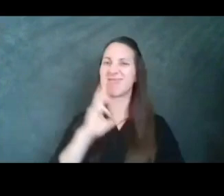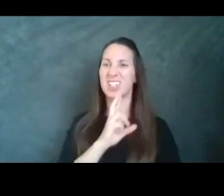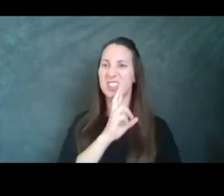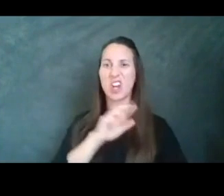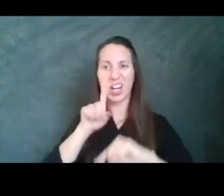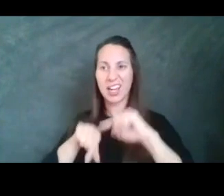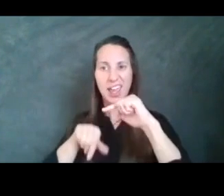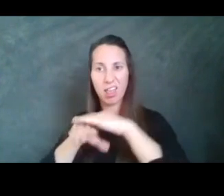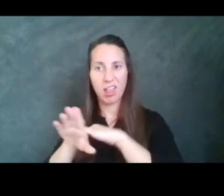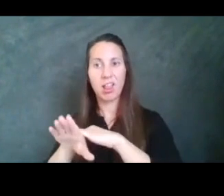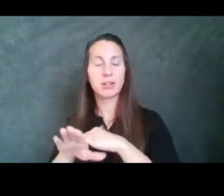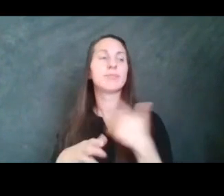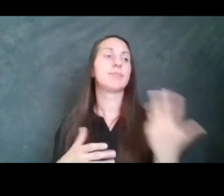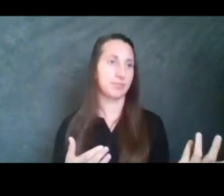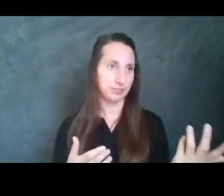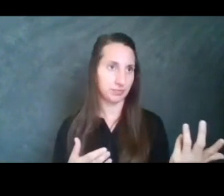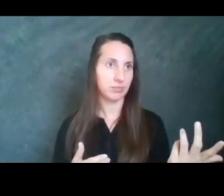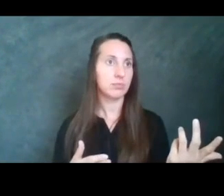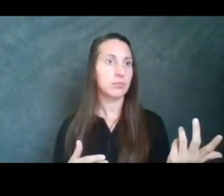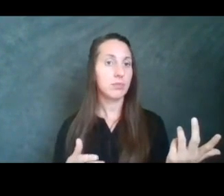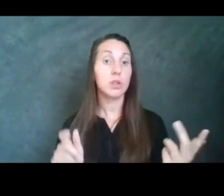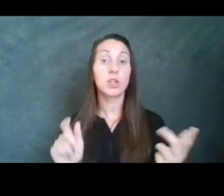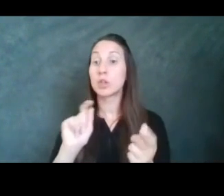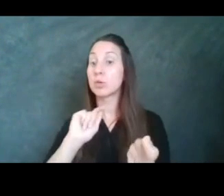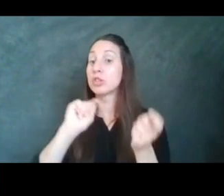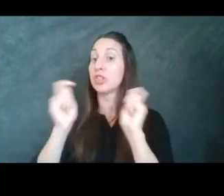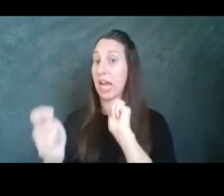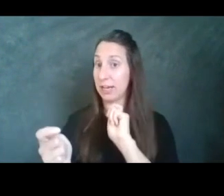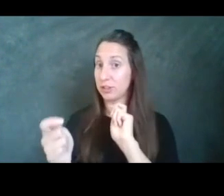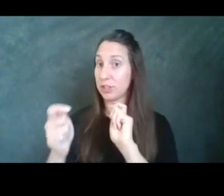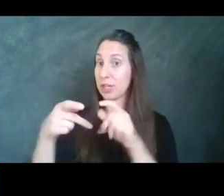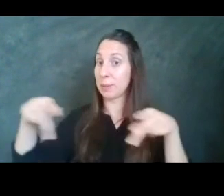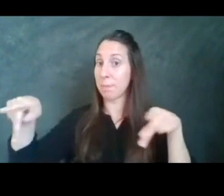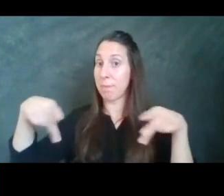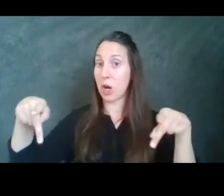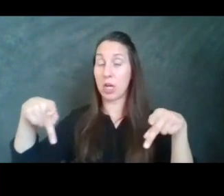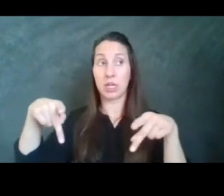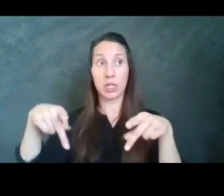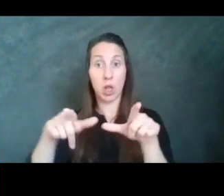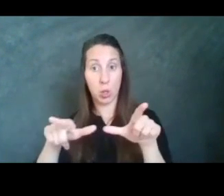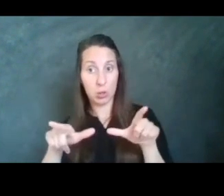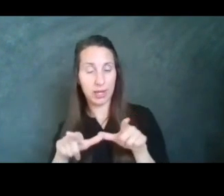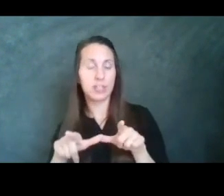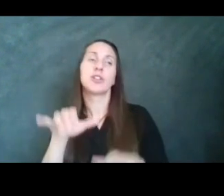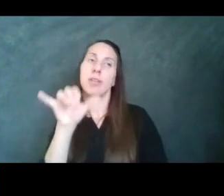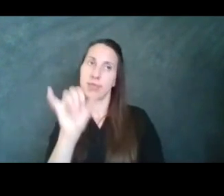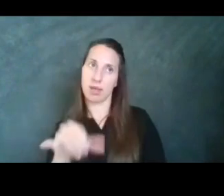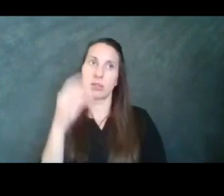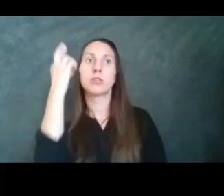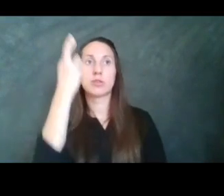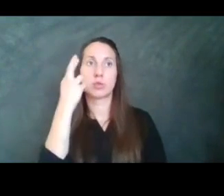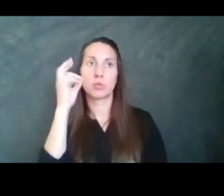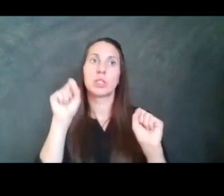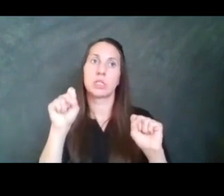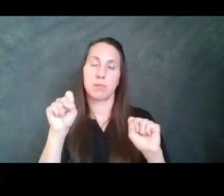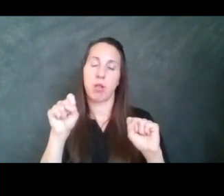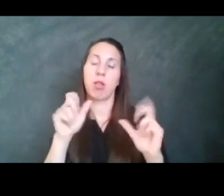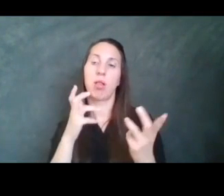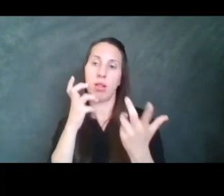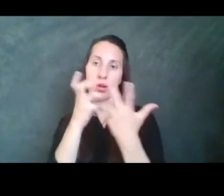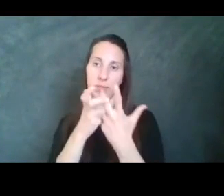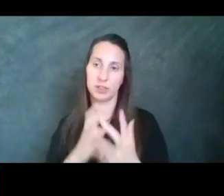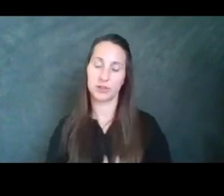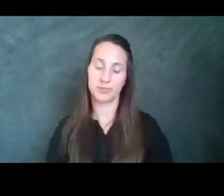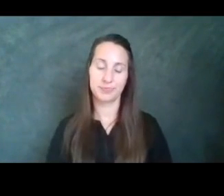That changing the party to an accessible location would be a reasonable accommodation. Next slide.